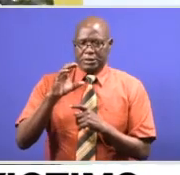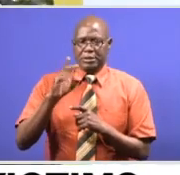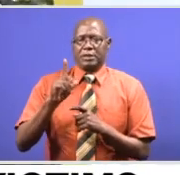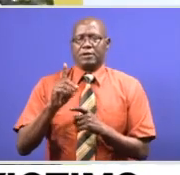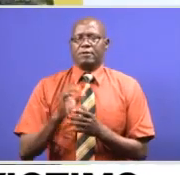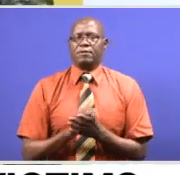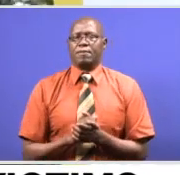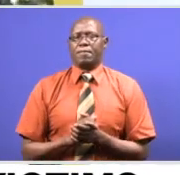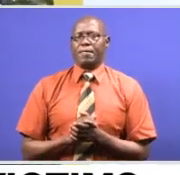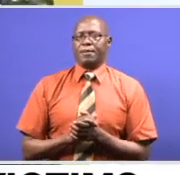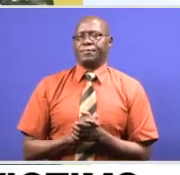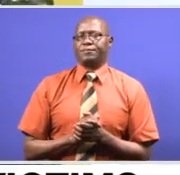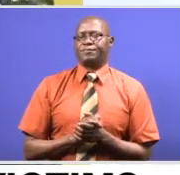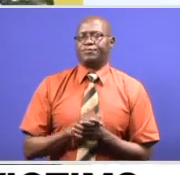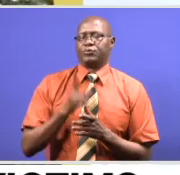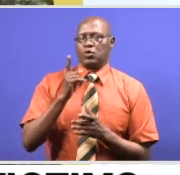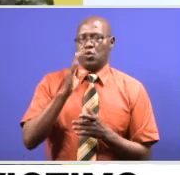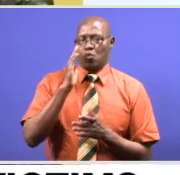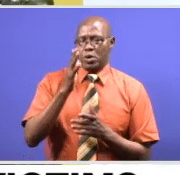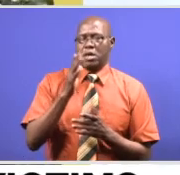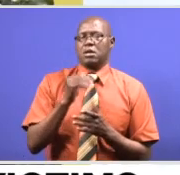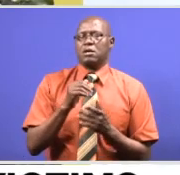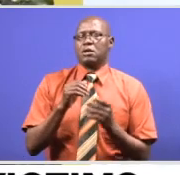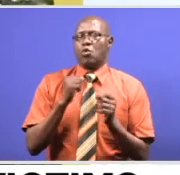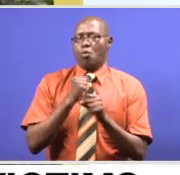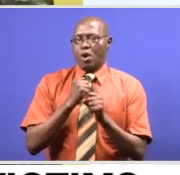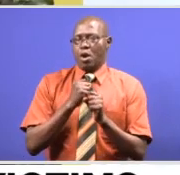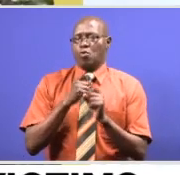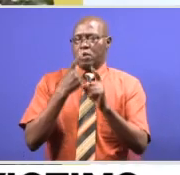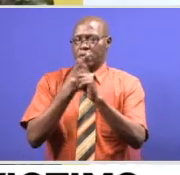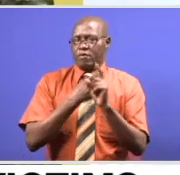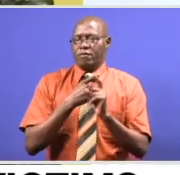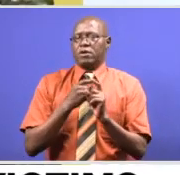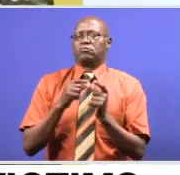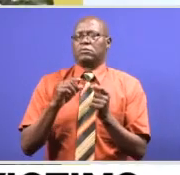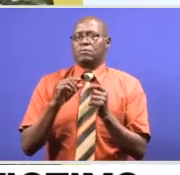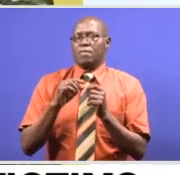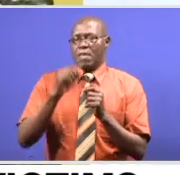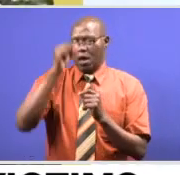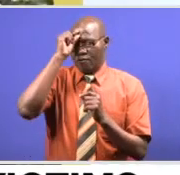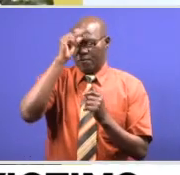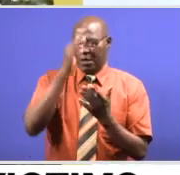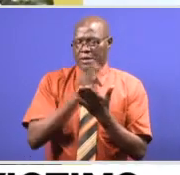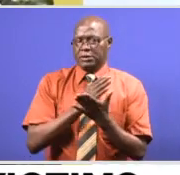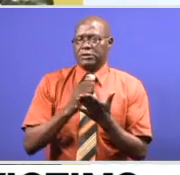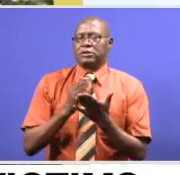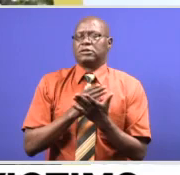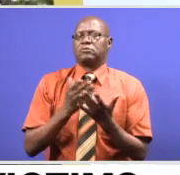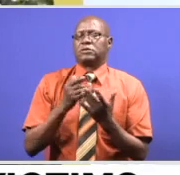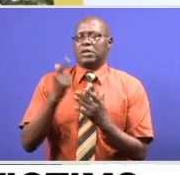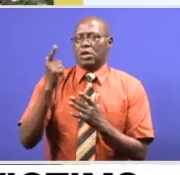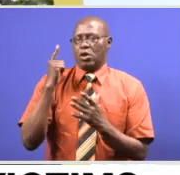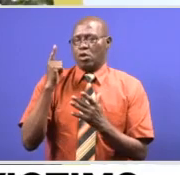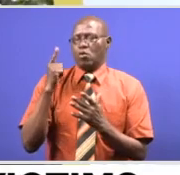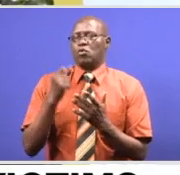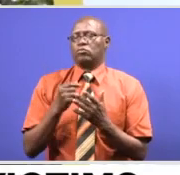NTSA, will be reaching out to the various government agencies and stakeholders to prepare for the review of various legal instruments to address emerging